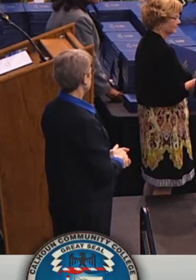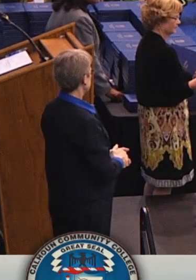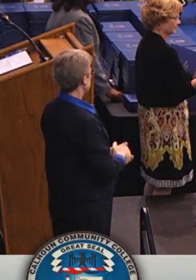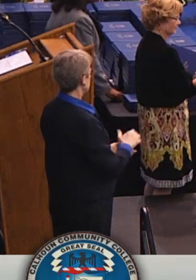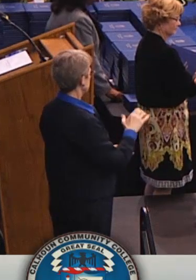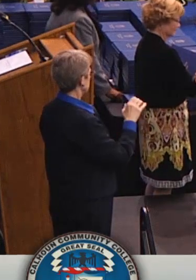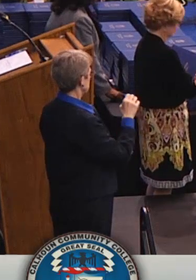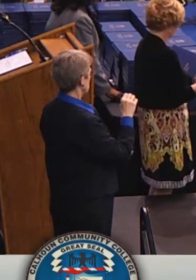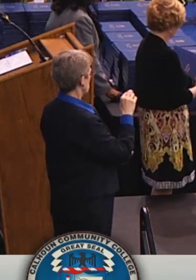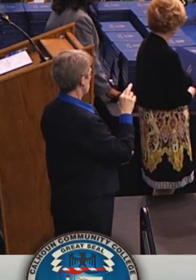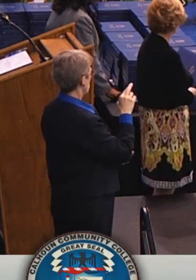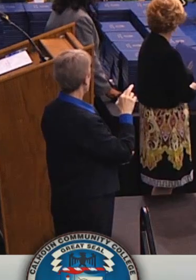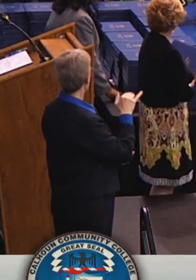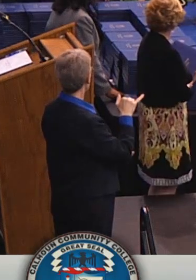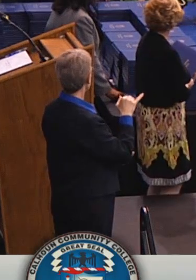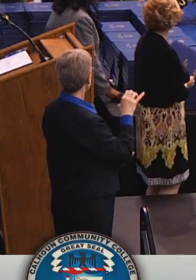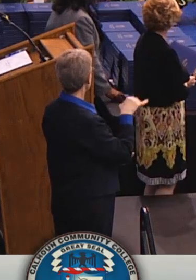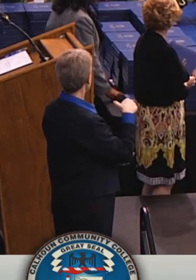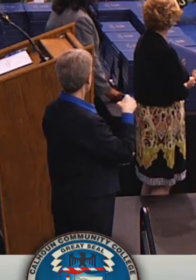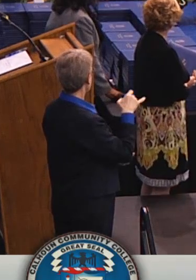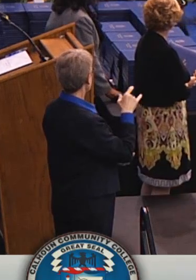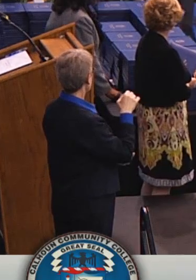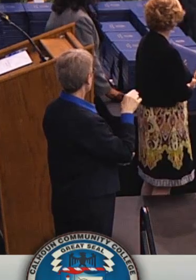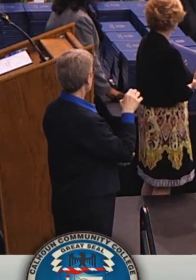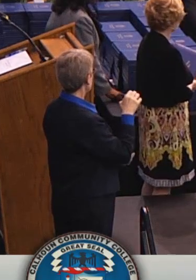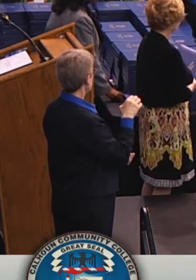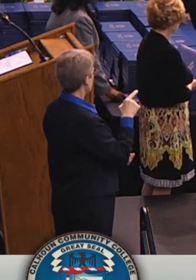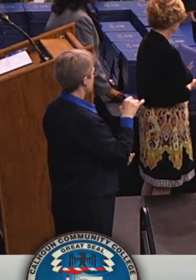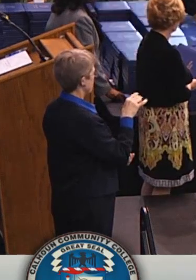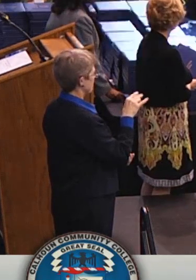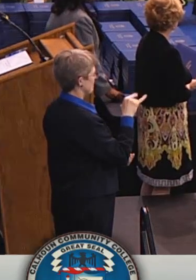Corey Jacqueline Livingston, General Studies, cum laude.